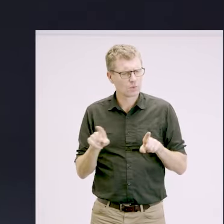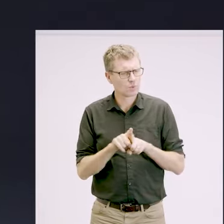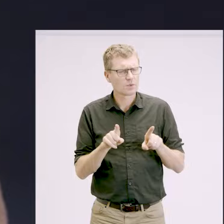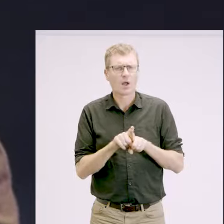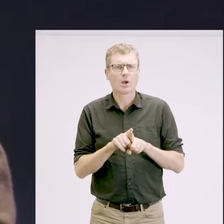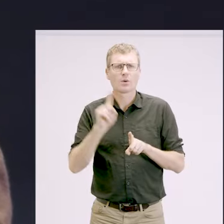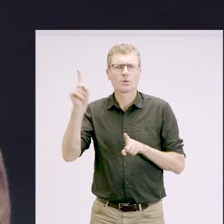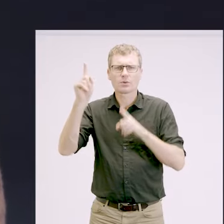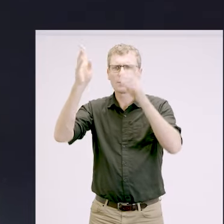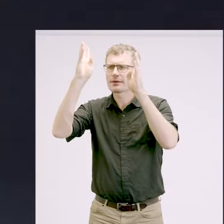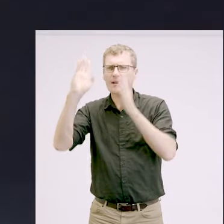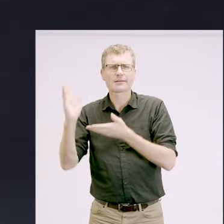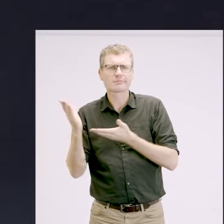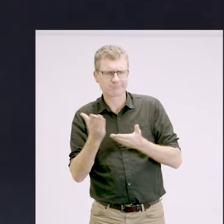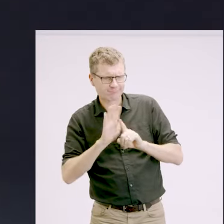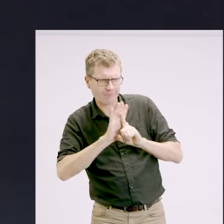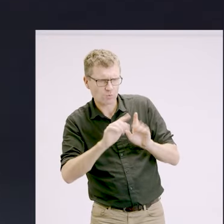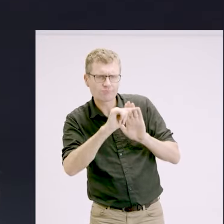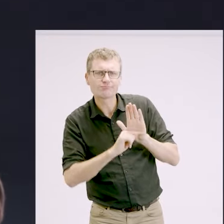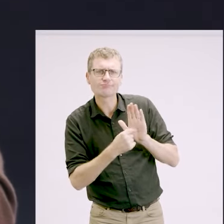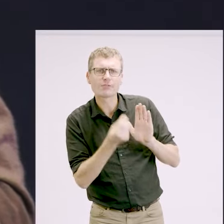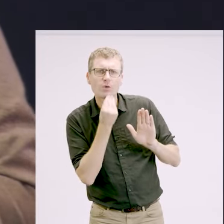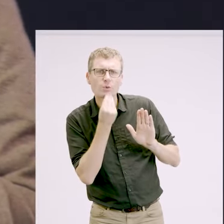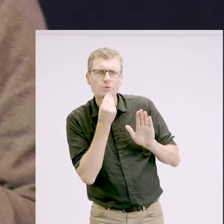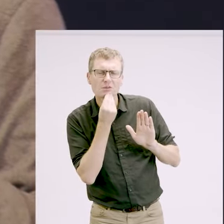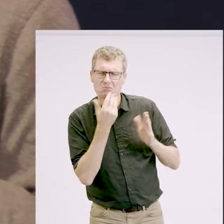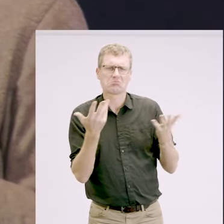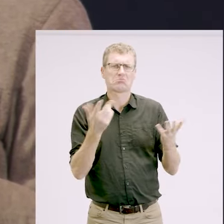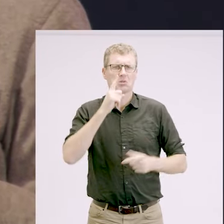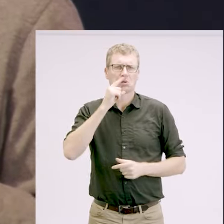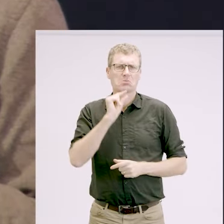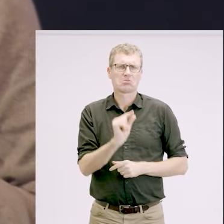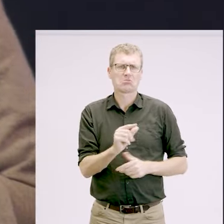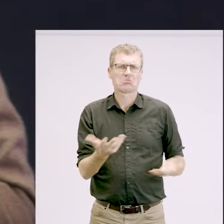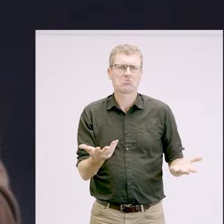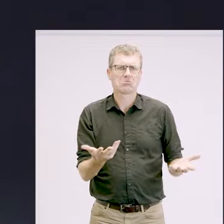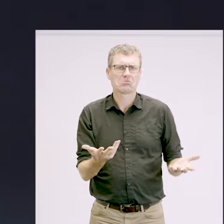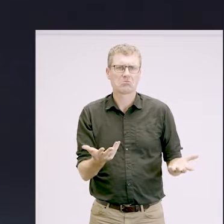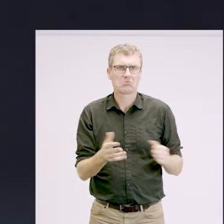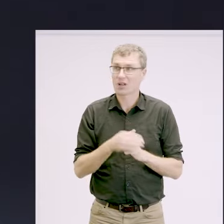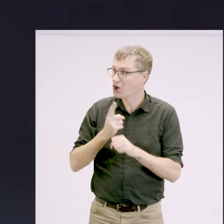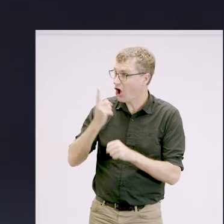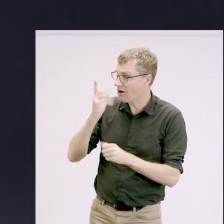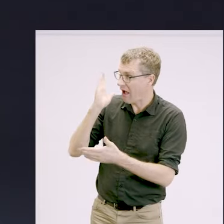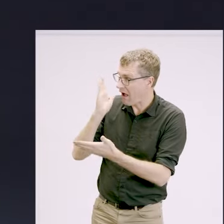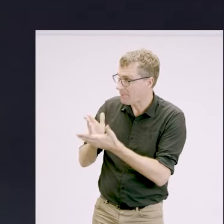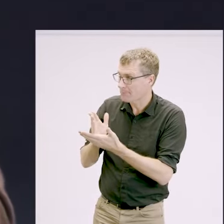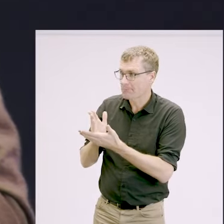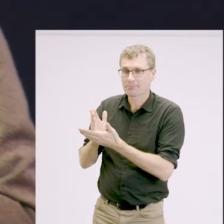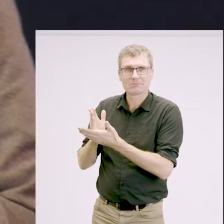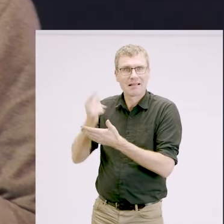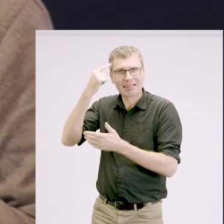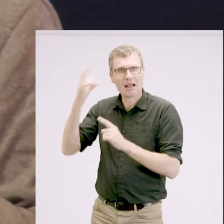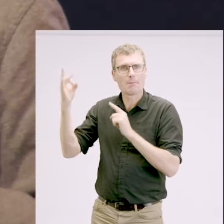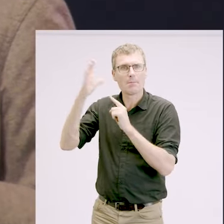It's really interesting about the food too, is it feels like a relatively minor thing. I mean, after everything that's happened, does God actually